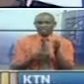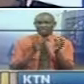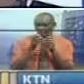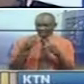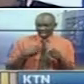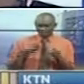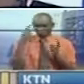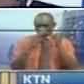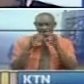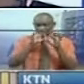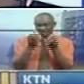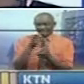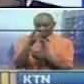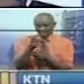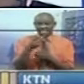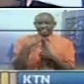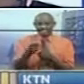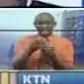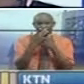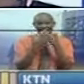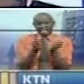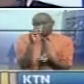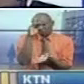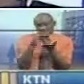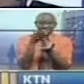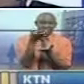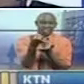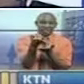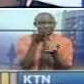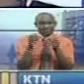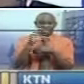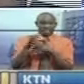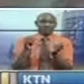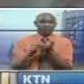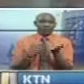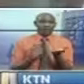worry about the amount of blood available in the country's reserves.